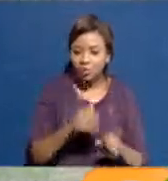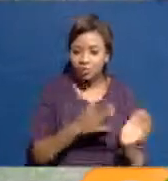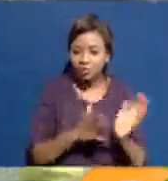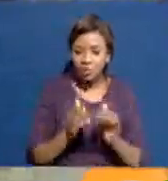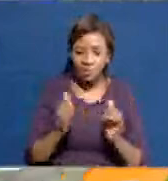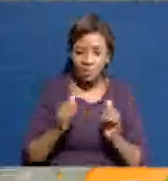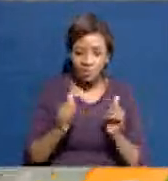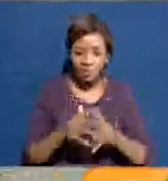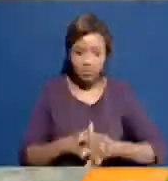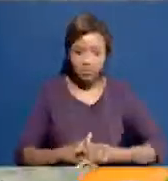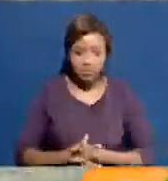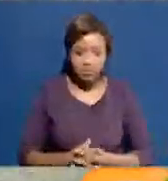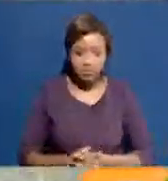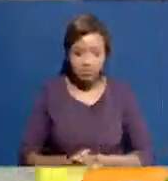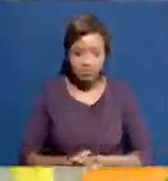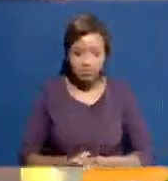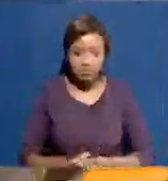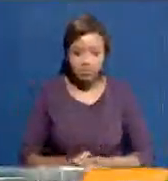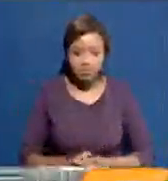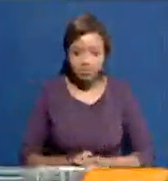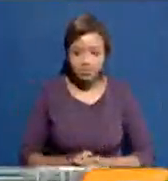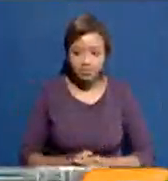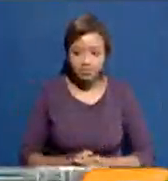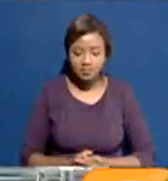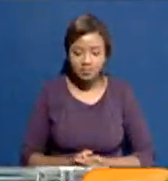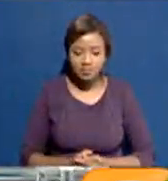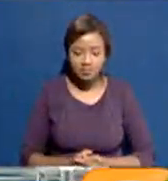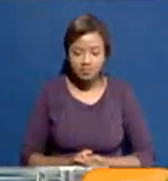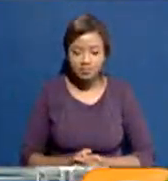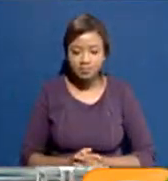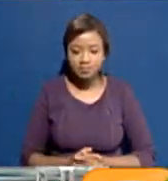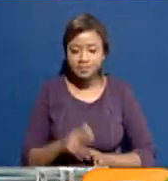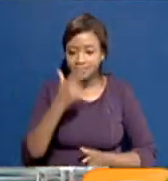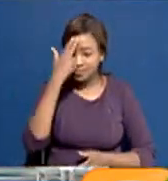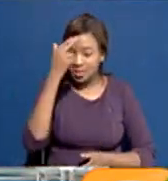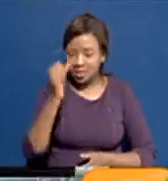Home team Kajiado FC came from behind.